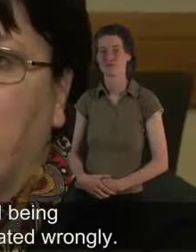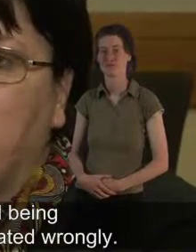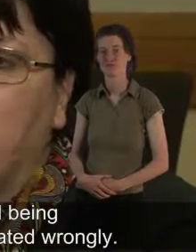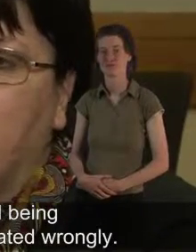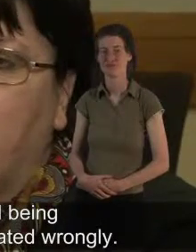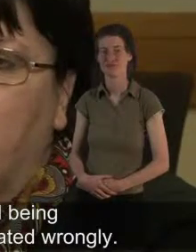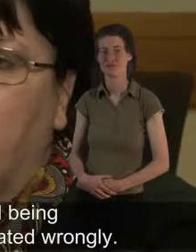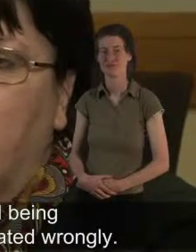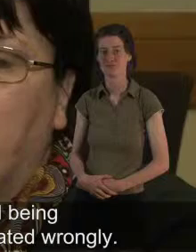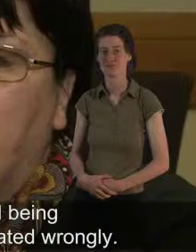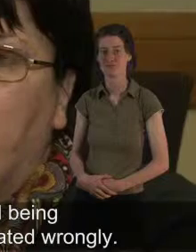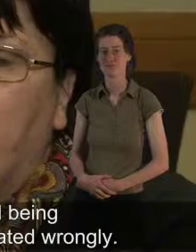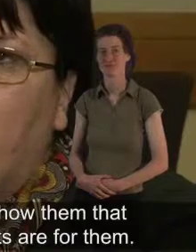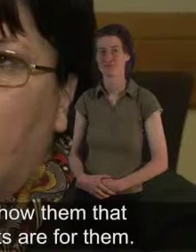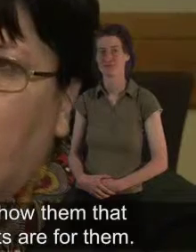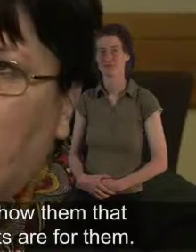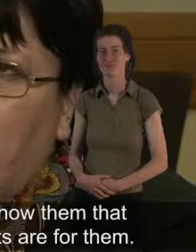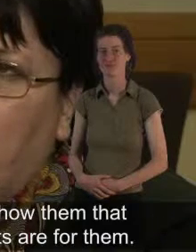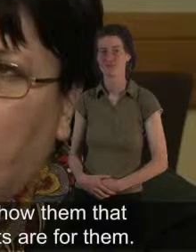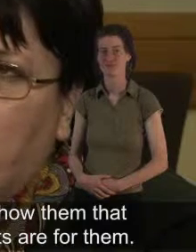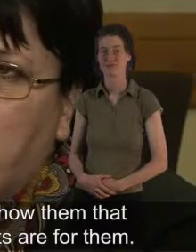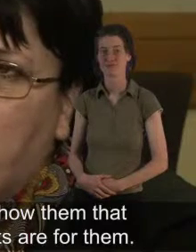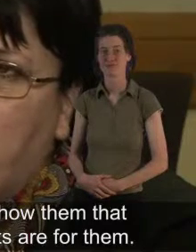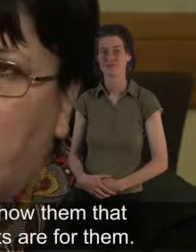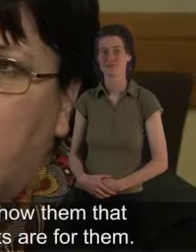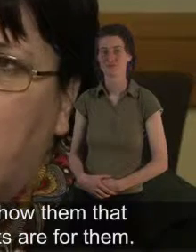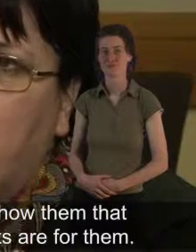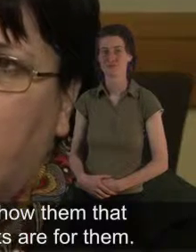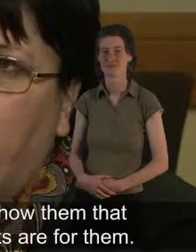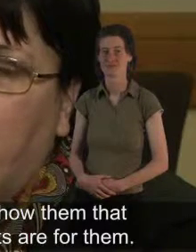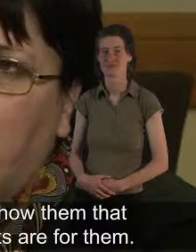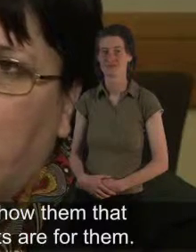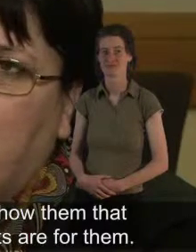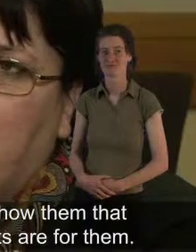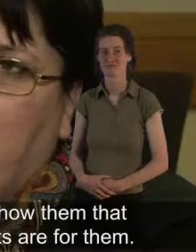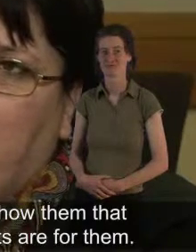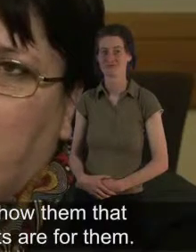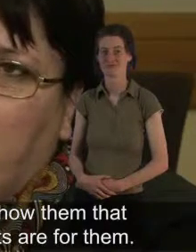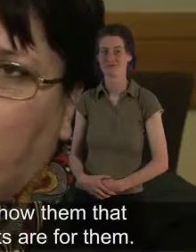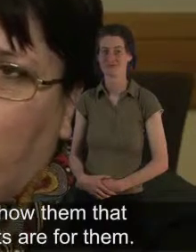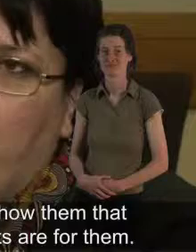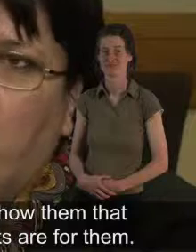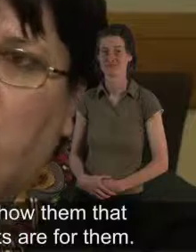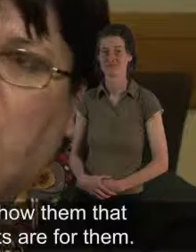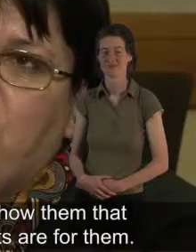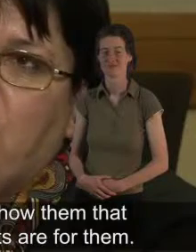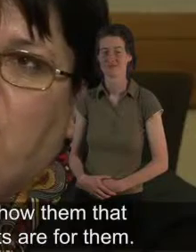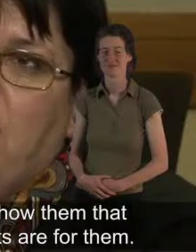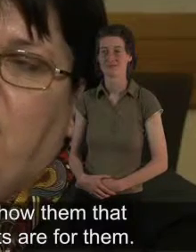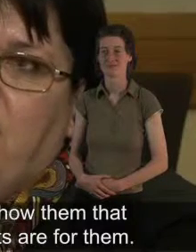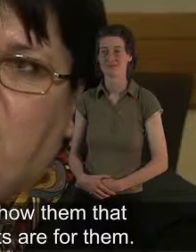discriminated against and treated wrongly, if we, you know, would be able to use this and show them